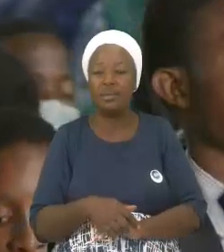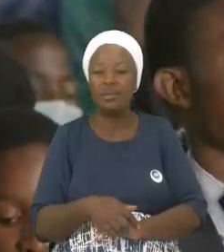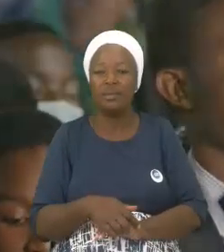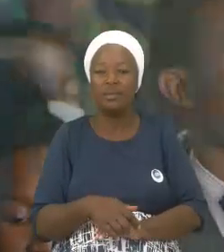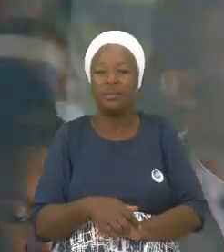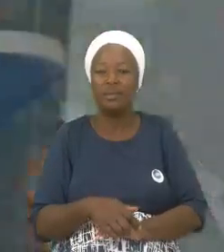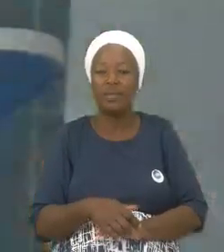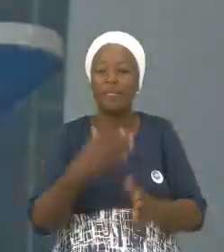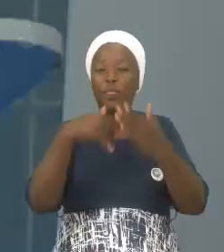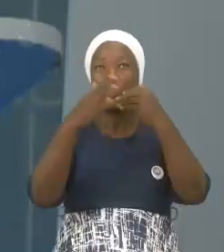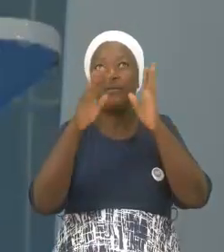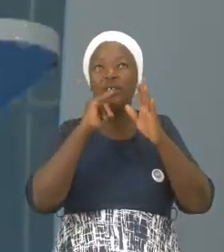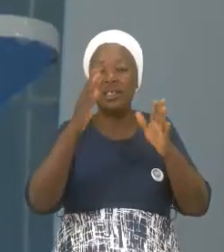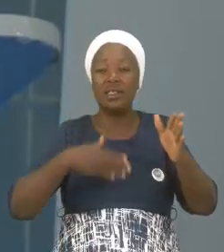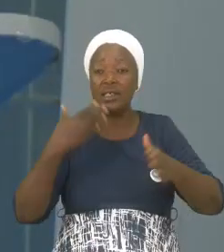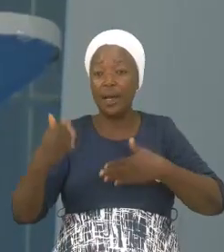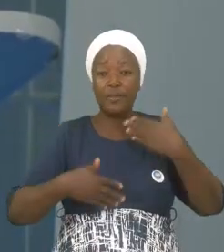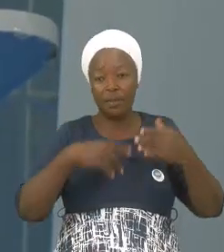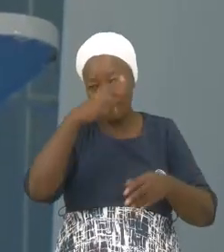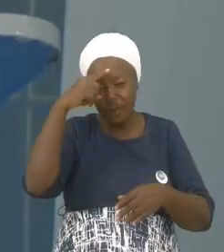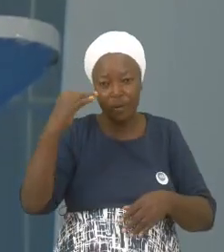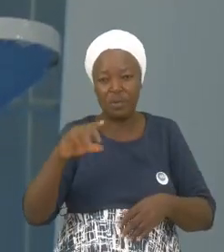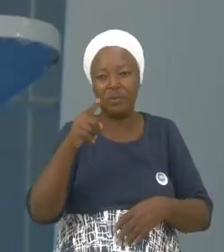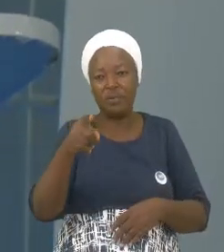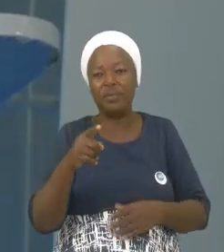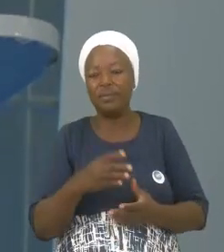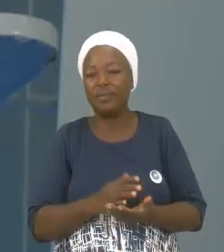Heaven is rejoicing because of you.